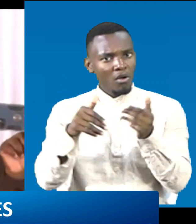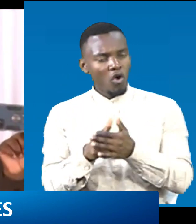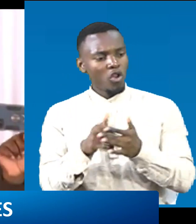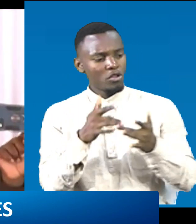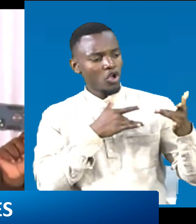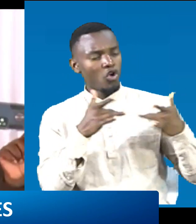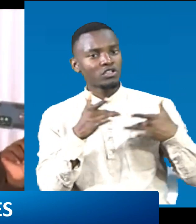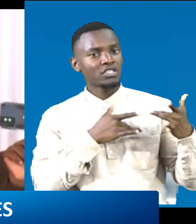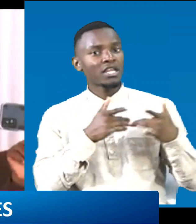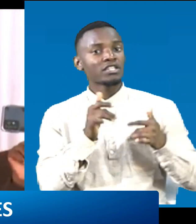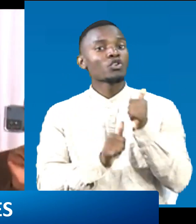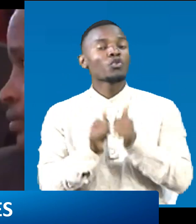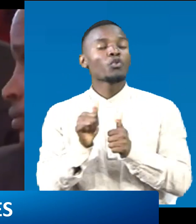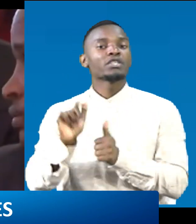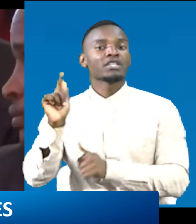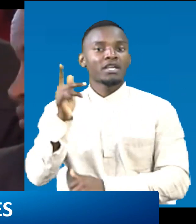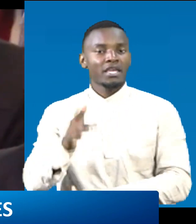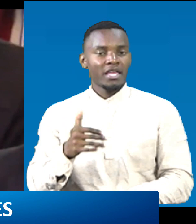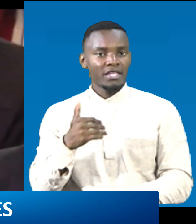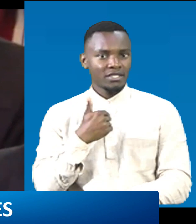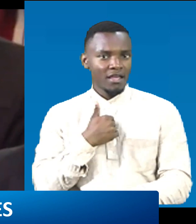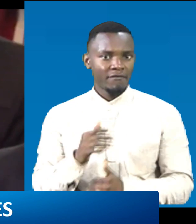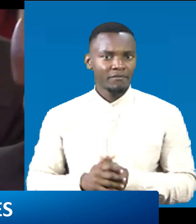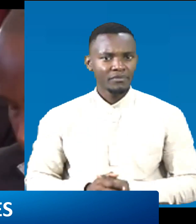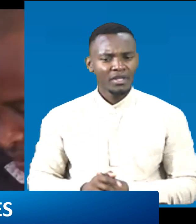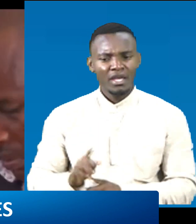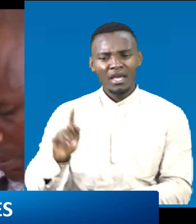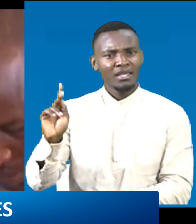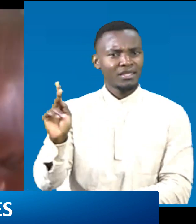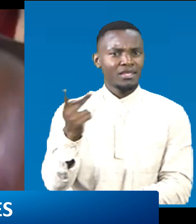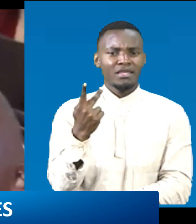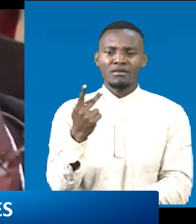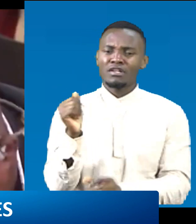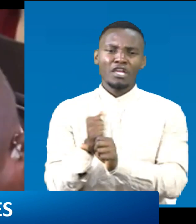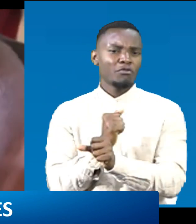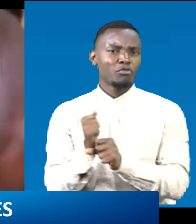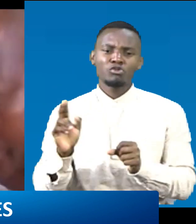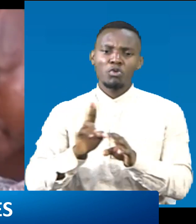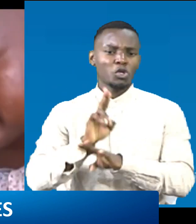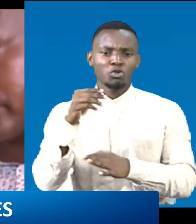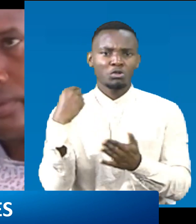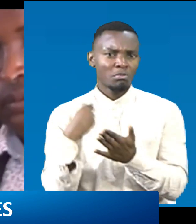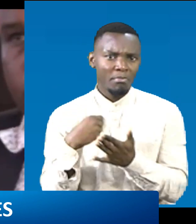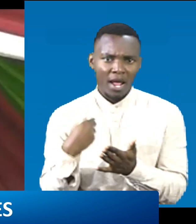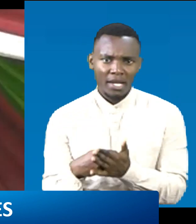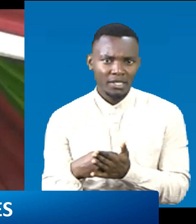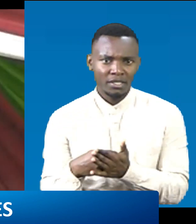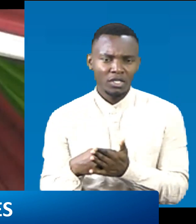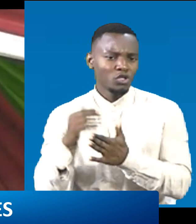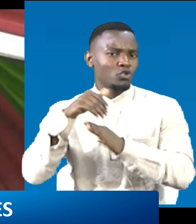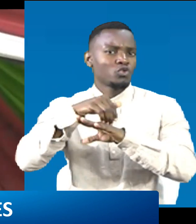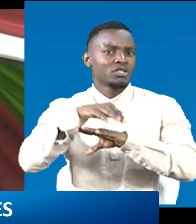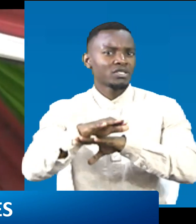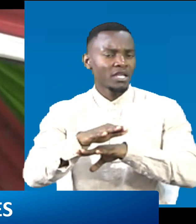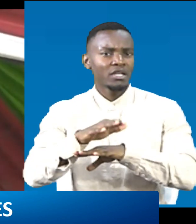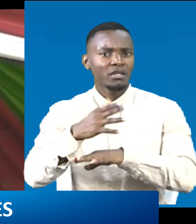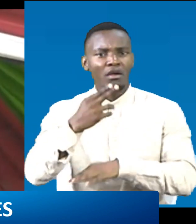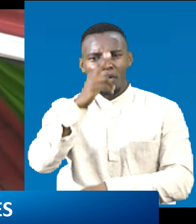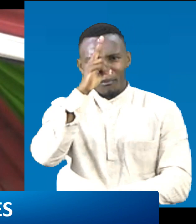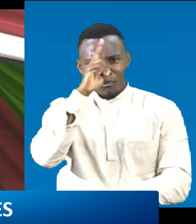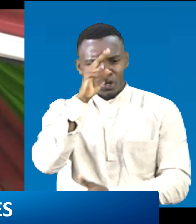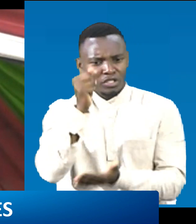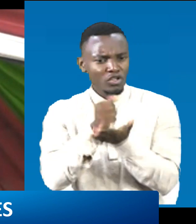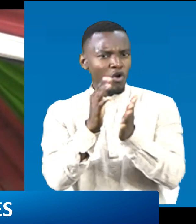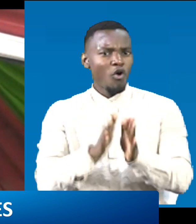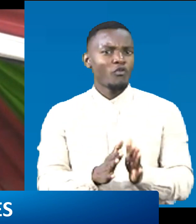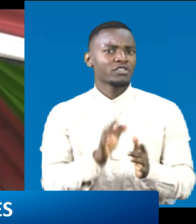that the people of Kenya have raised. Kenya will not spend any money in the deployment of our